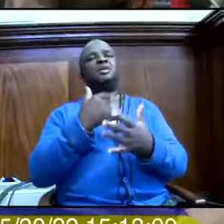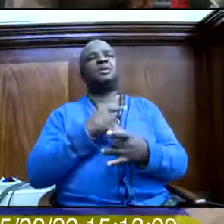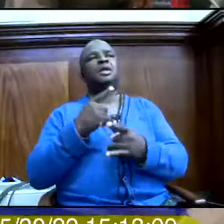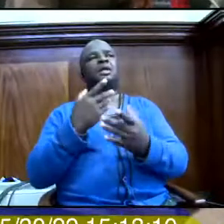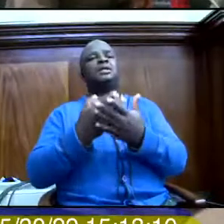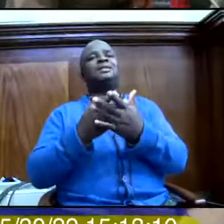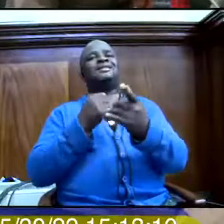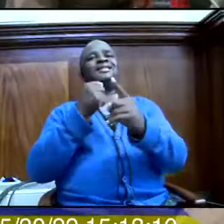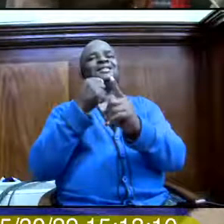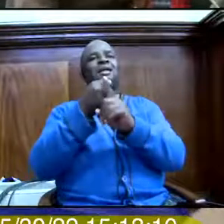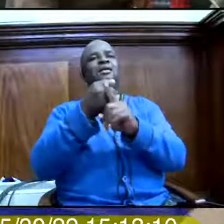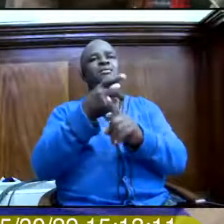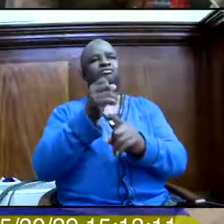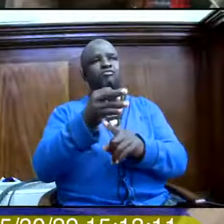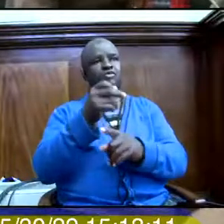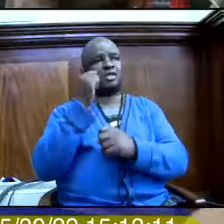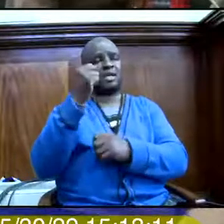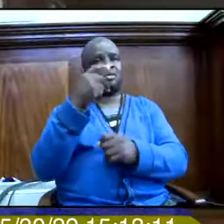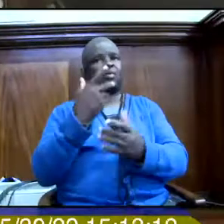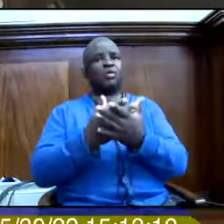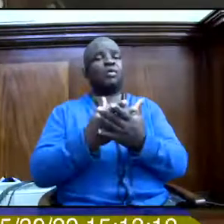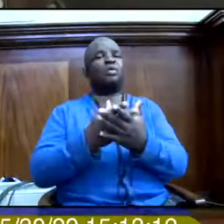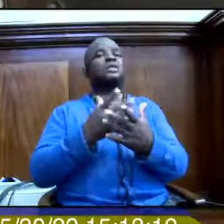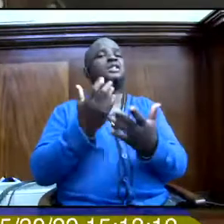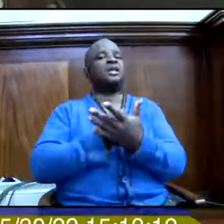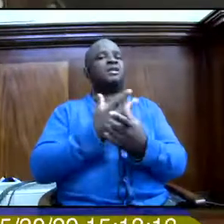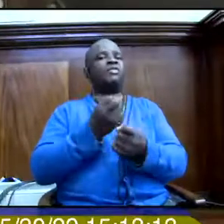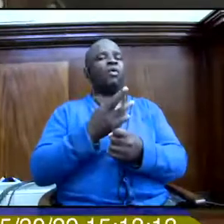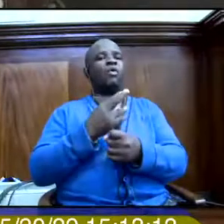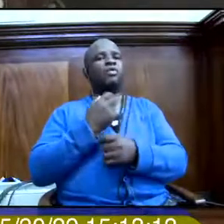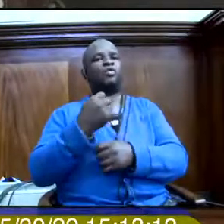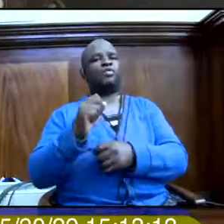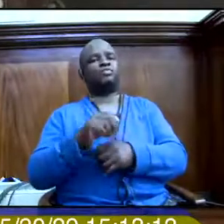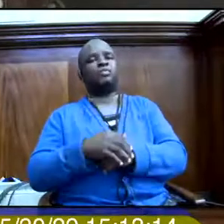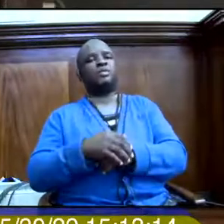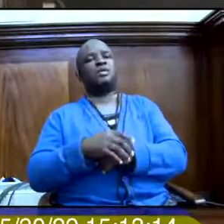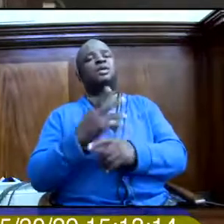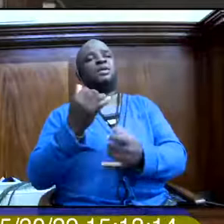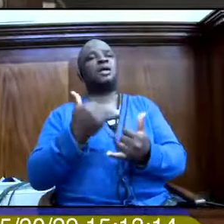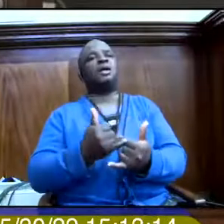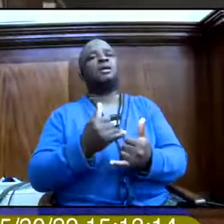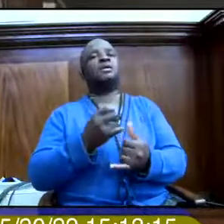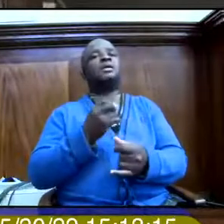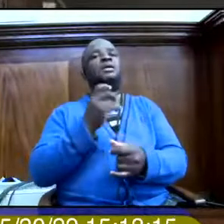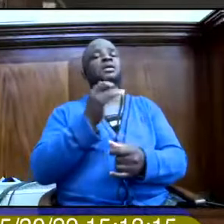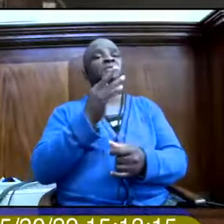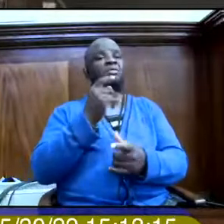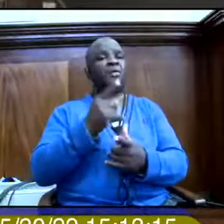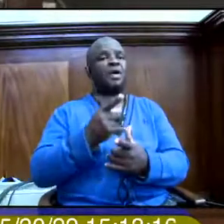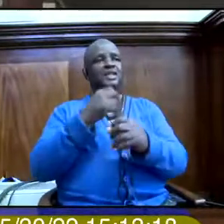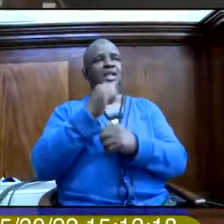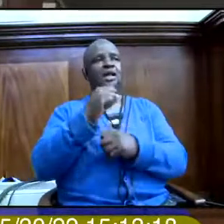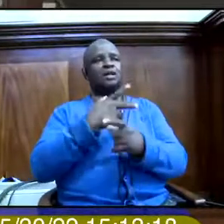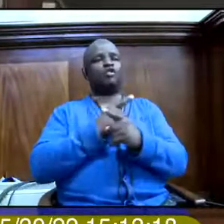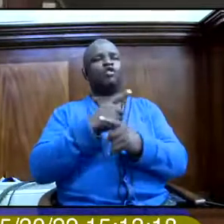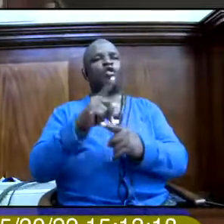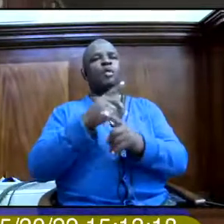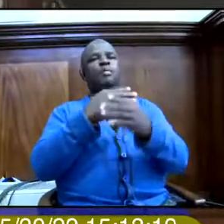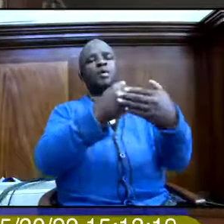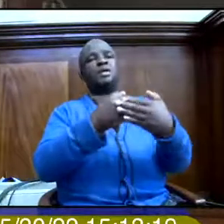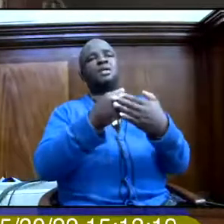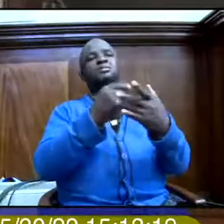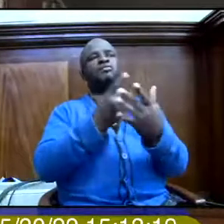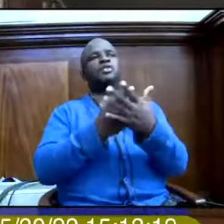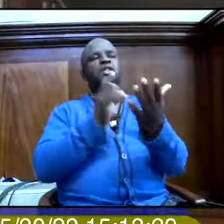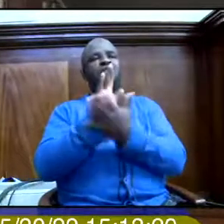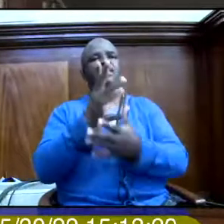the strike is protected or not and whether as a result they can be dismissed for engaging in an they